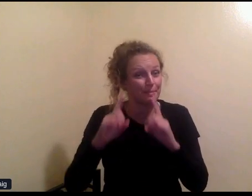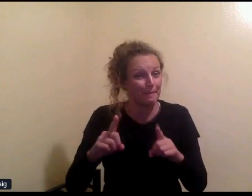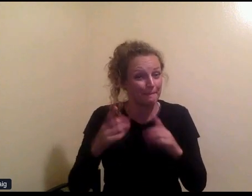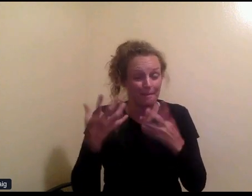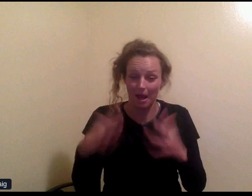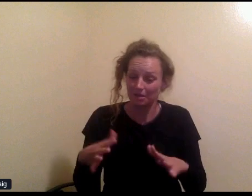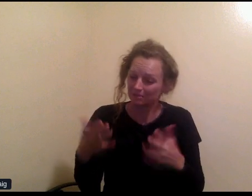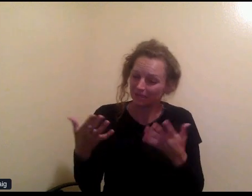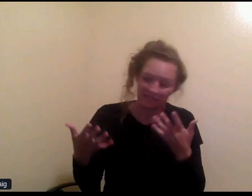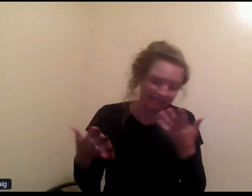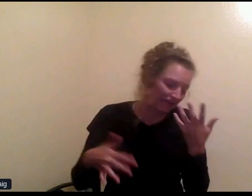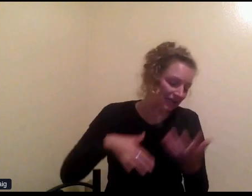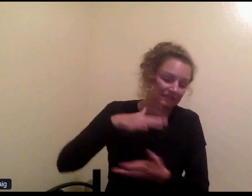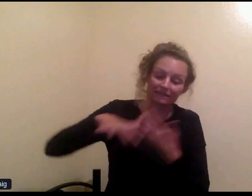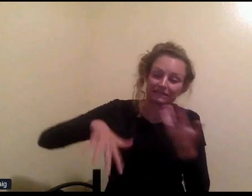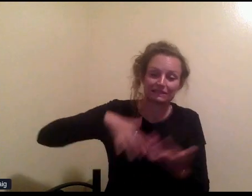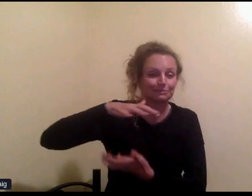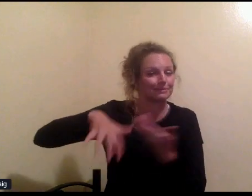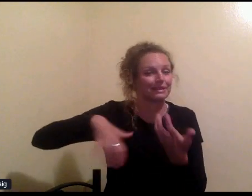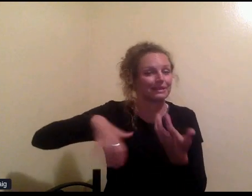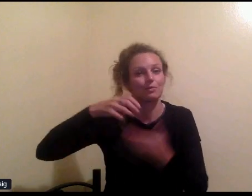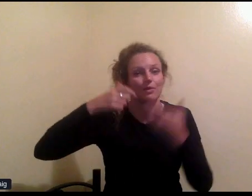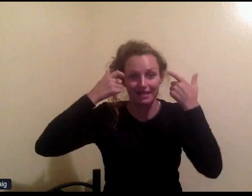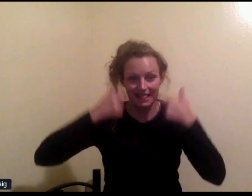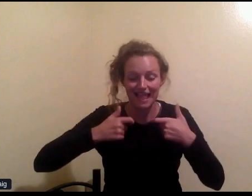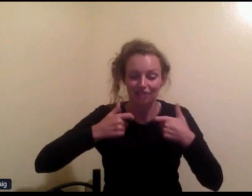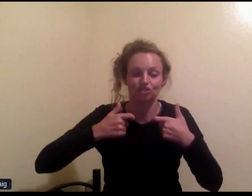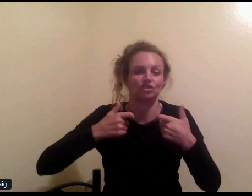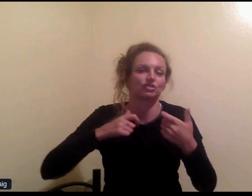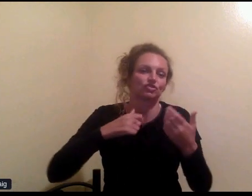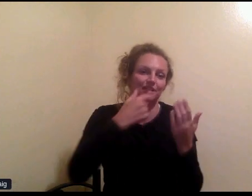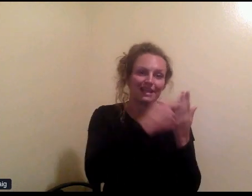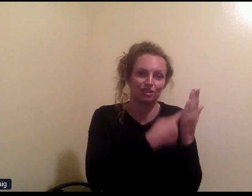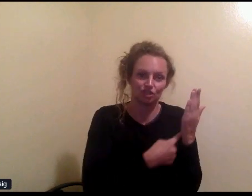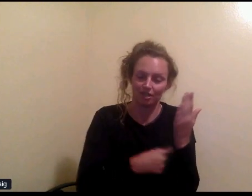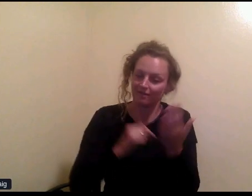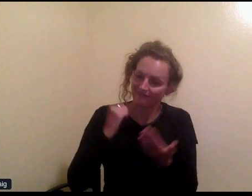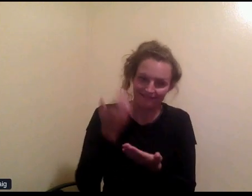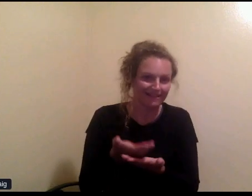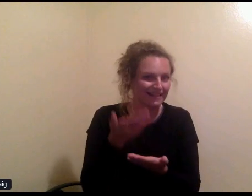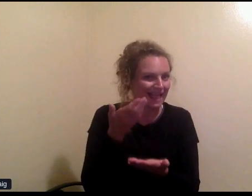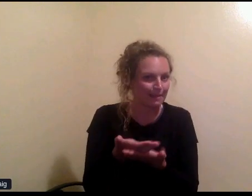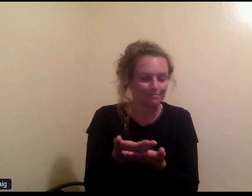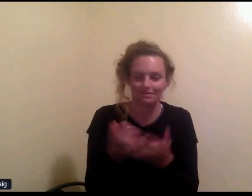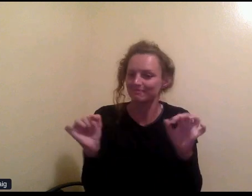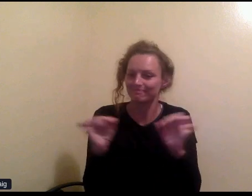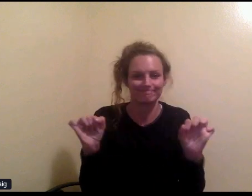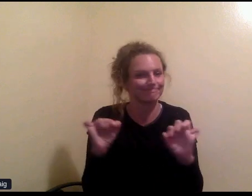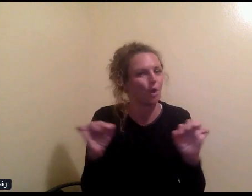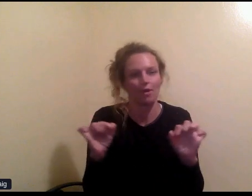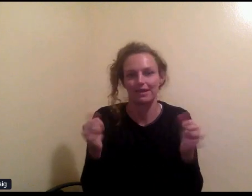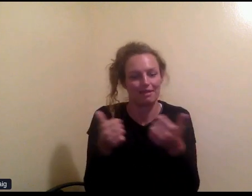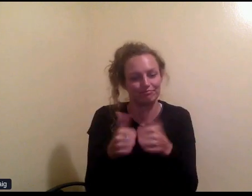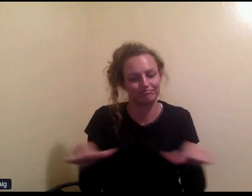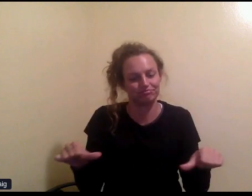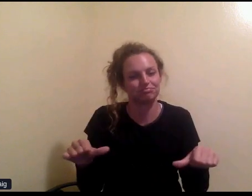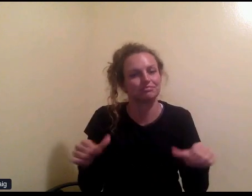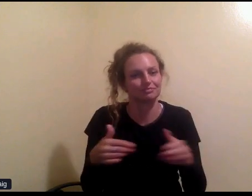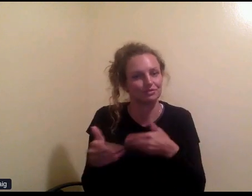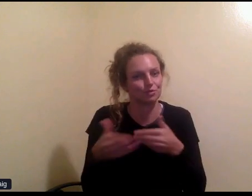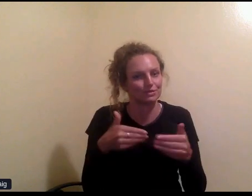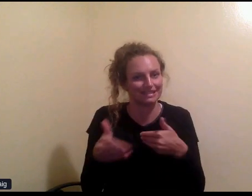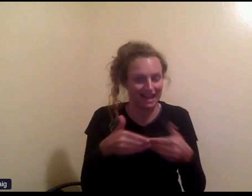award-winning Autism Friendly program that we launched over 8 years ago. Every year since we've launched, we've doubled the number of guests with autism in